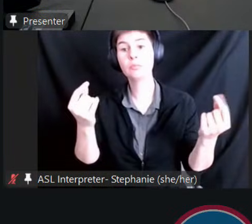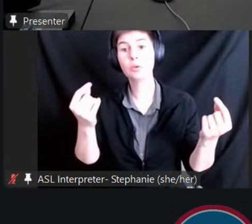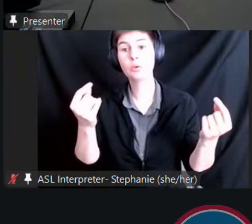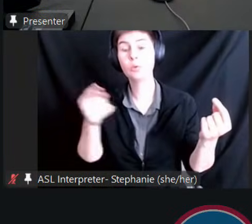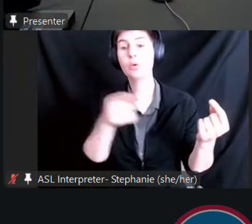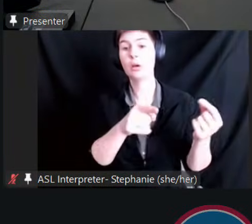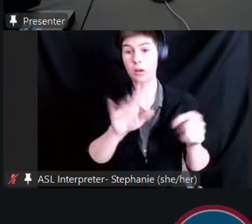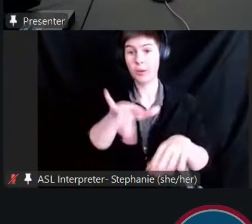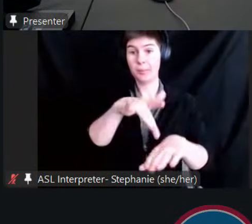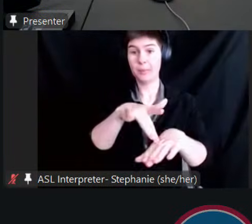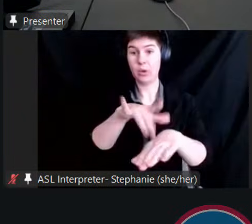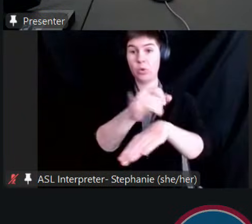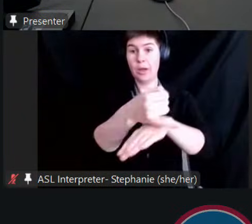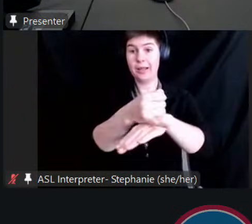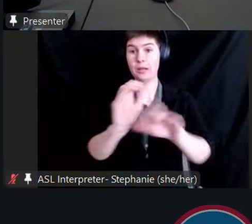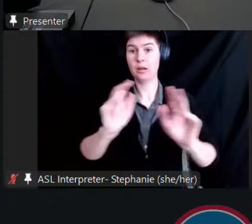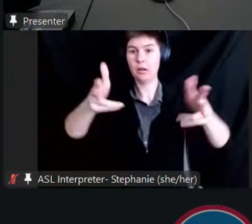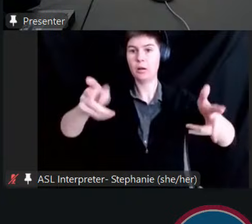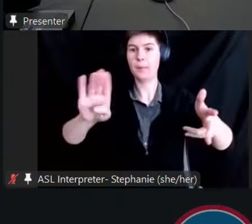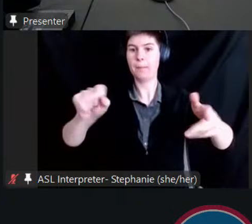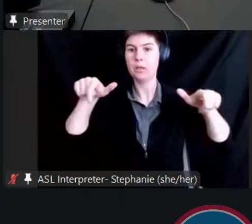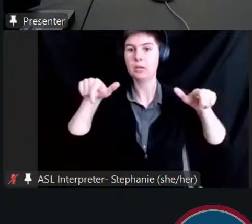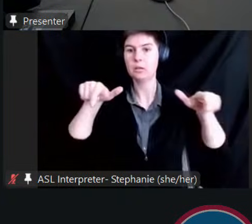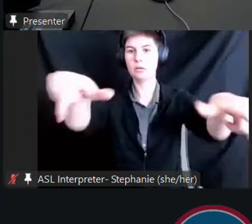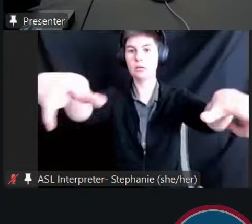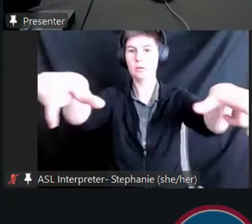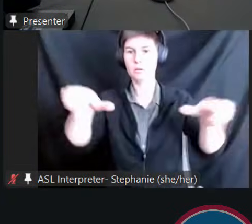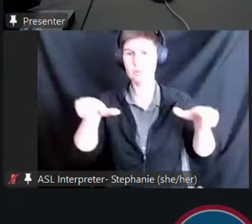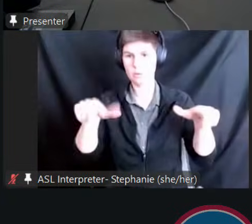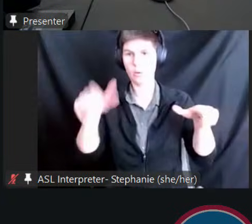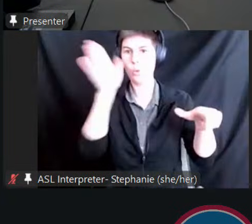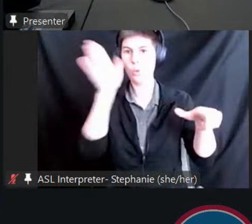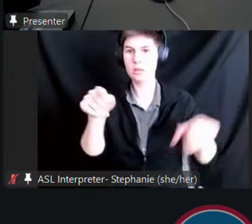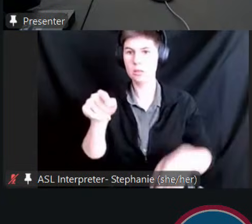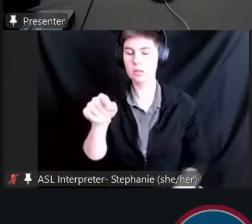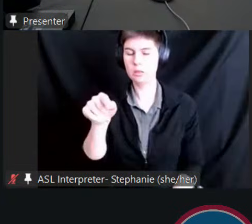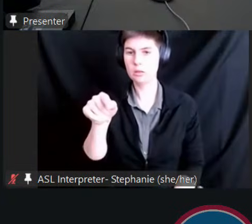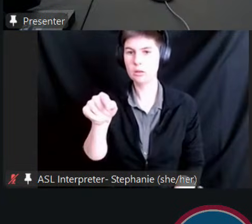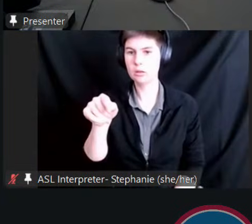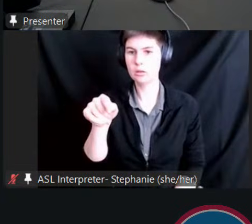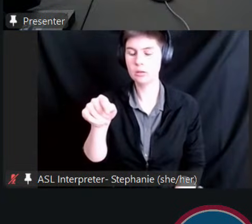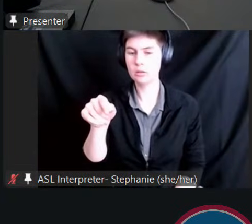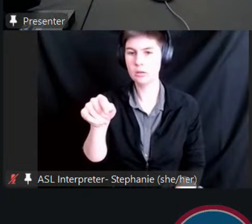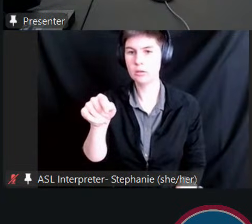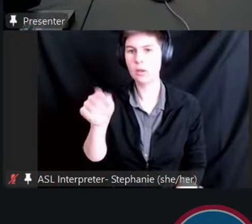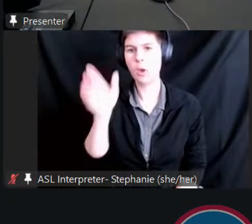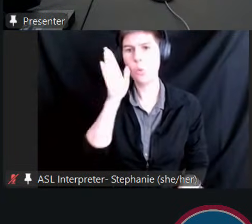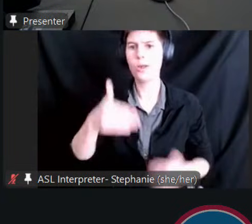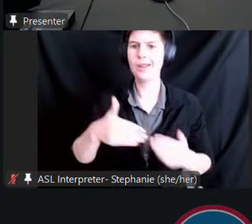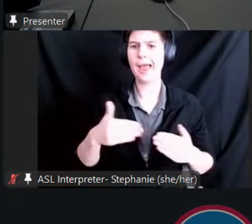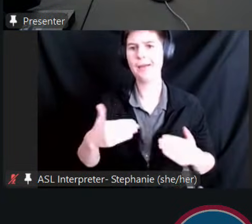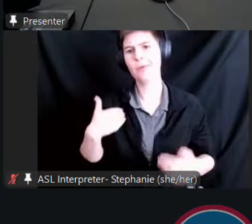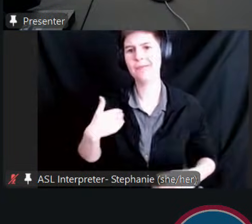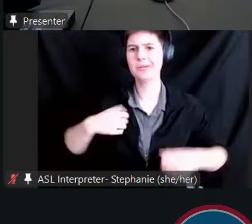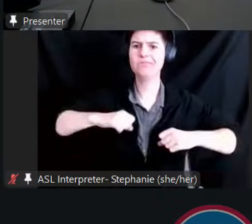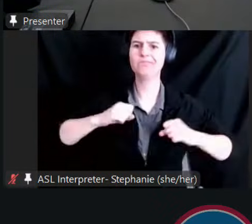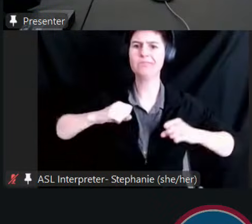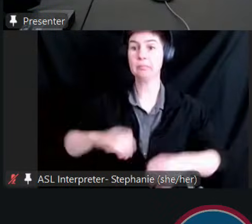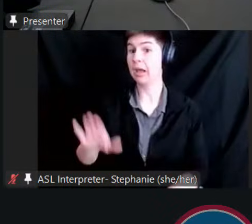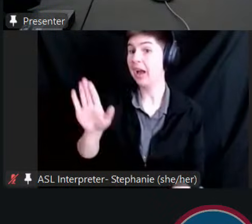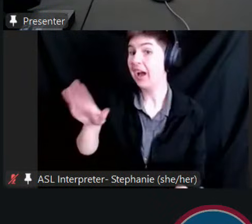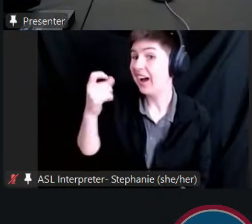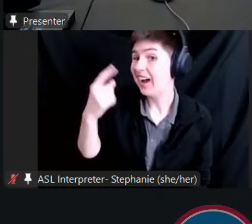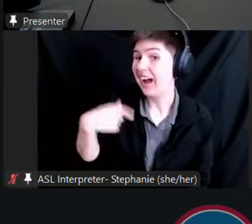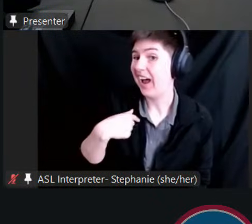have great camera enforcement and cars aren't flying down the bus lane, there'll be that distance as well. That does not make me feel